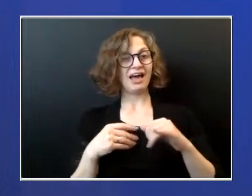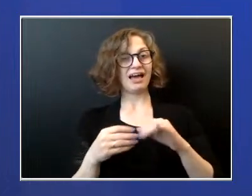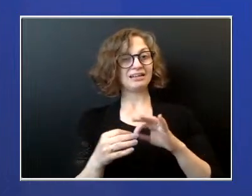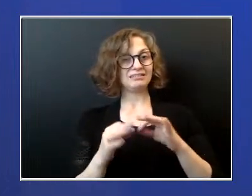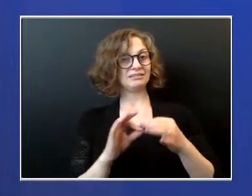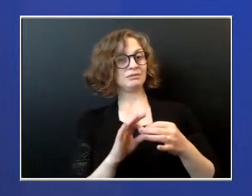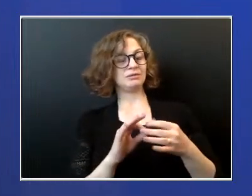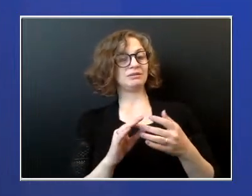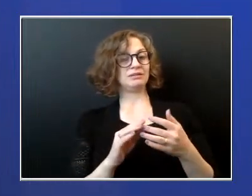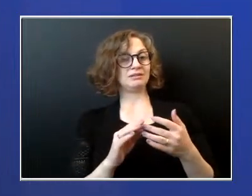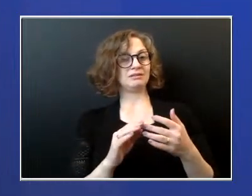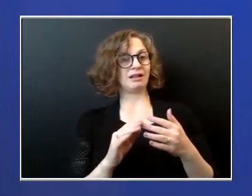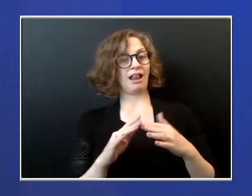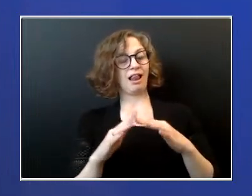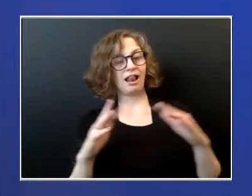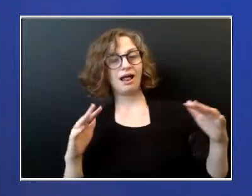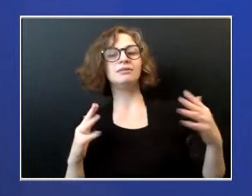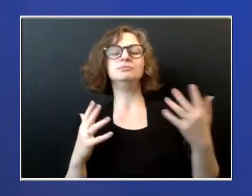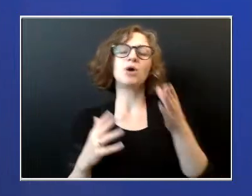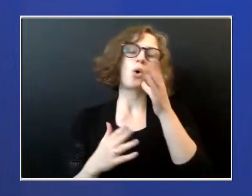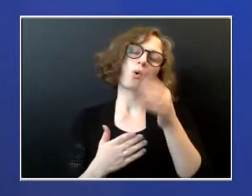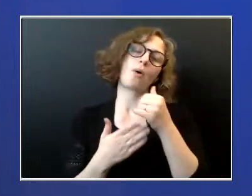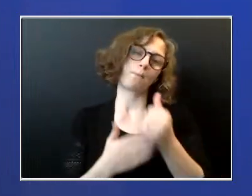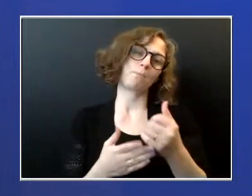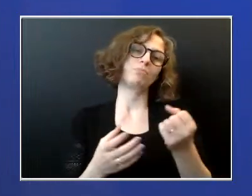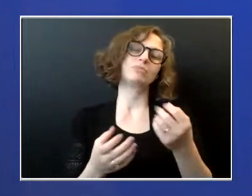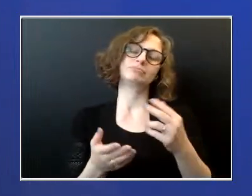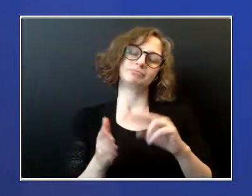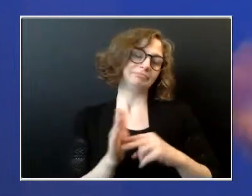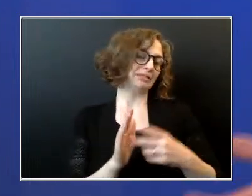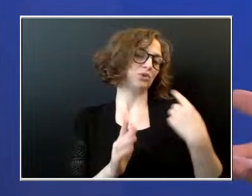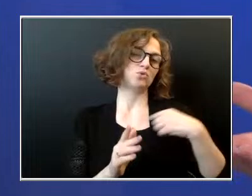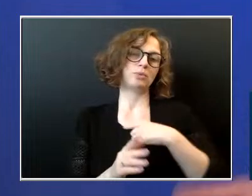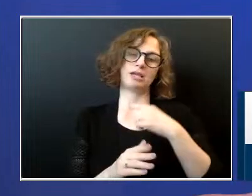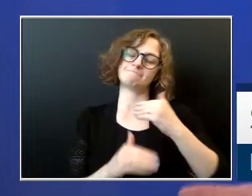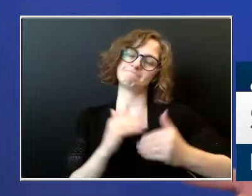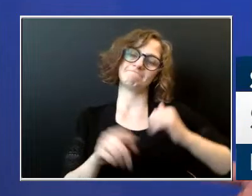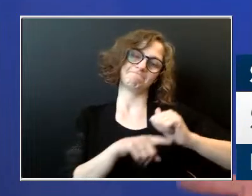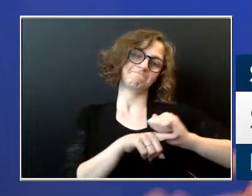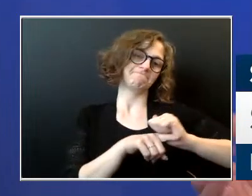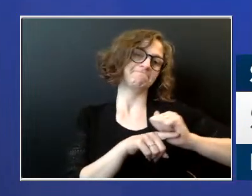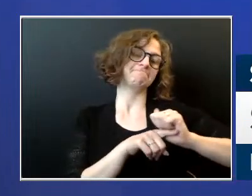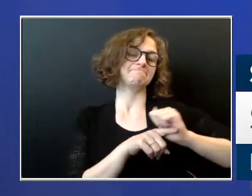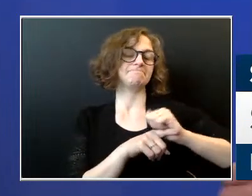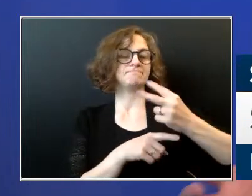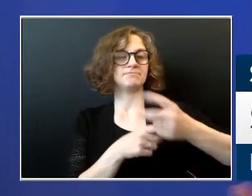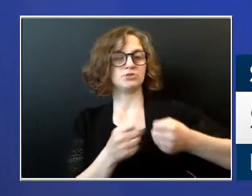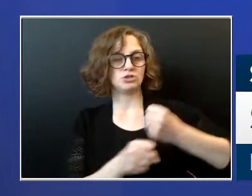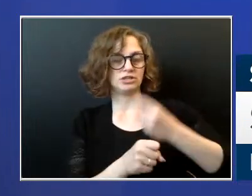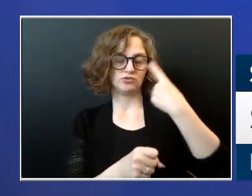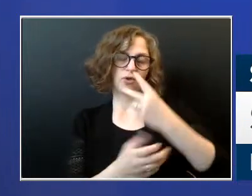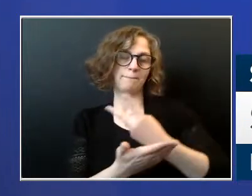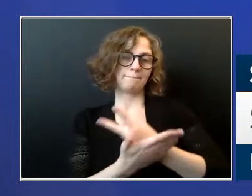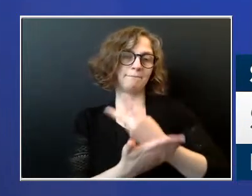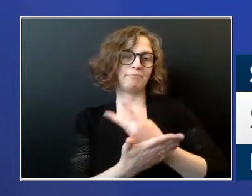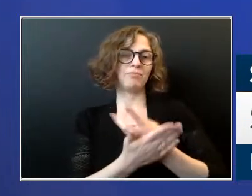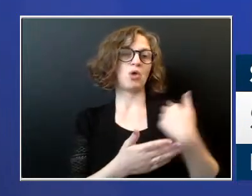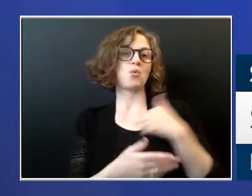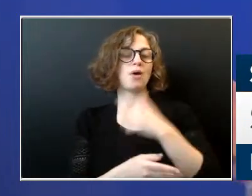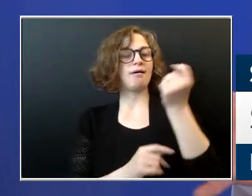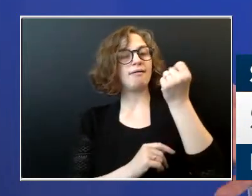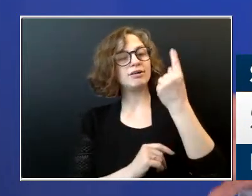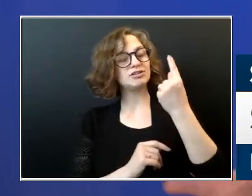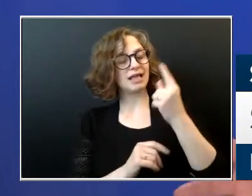master's level training where we understand the science of genetics and the art of counseling, and we bring that as